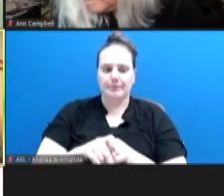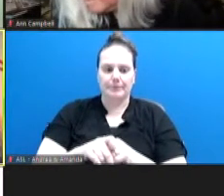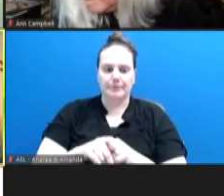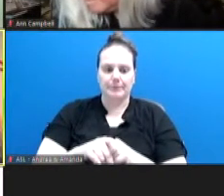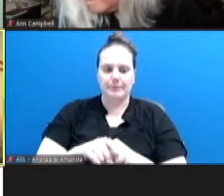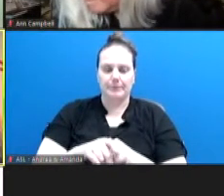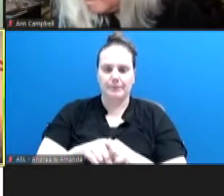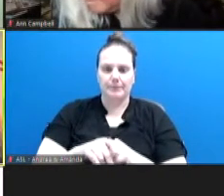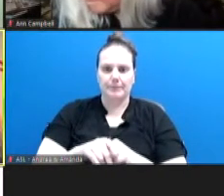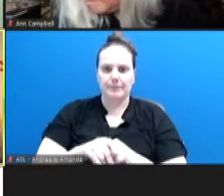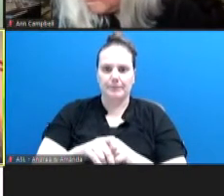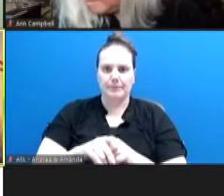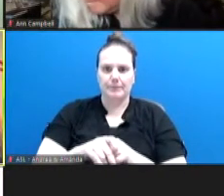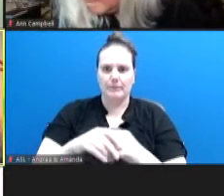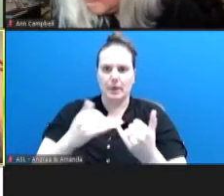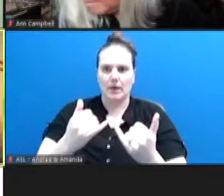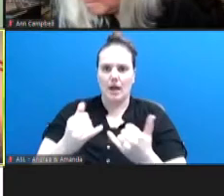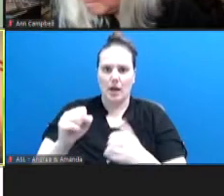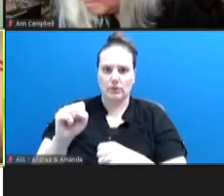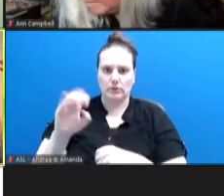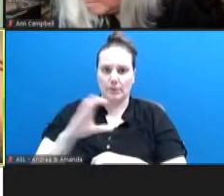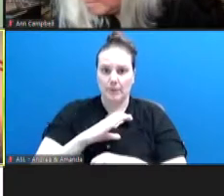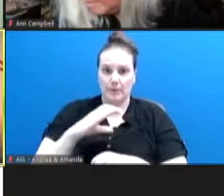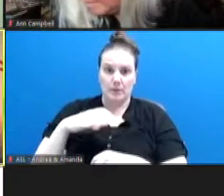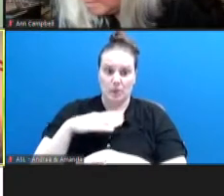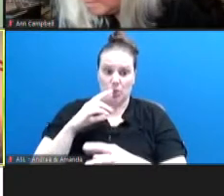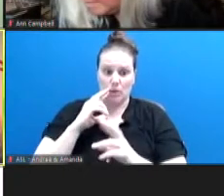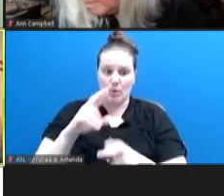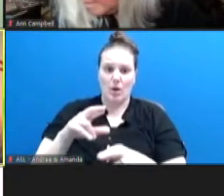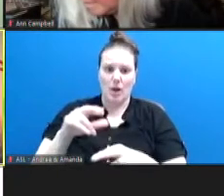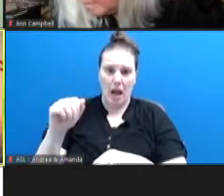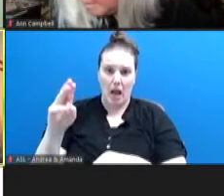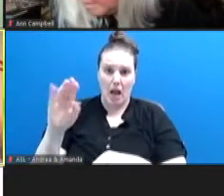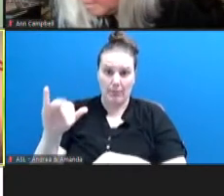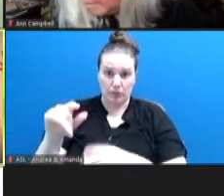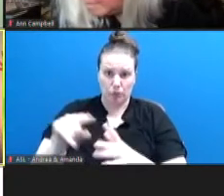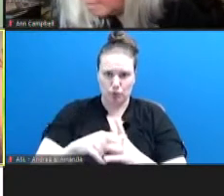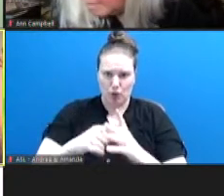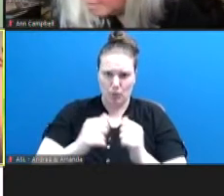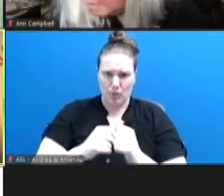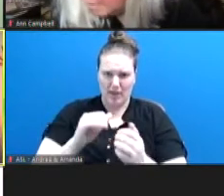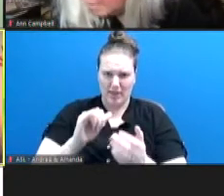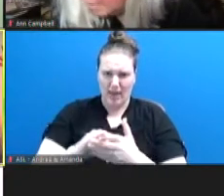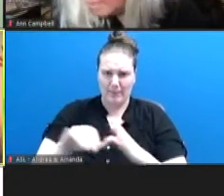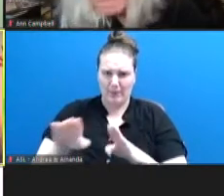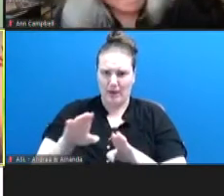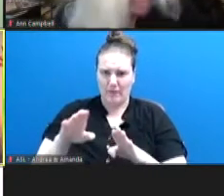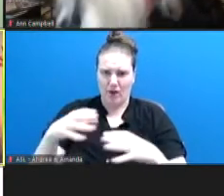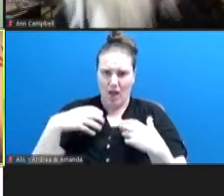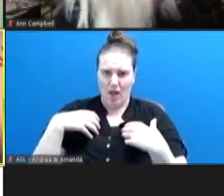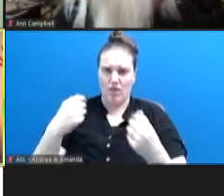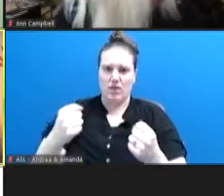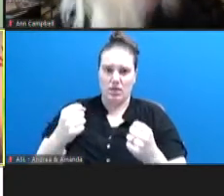We're now going to do subcommittee reports. Amy, would you please start with the behavioral health subcommittee report?